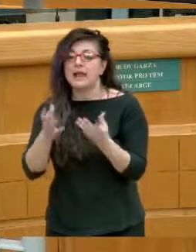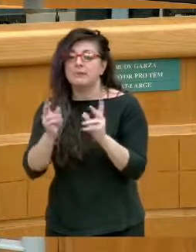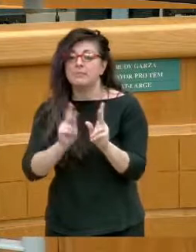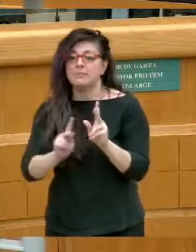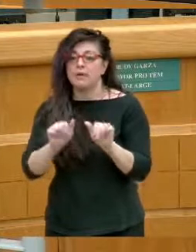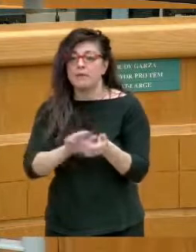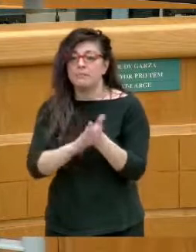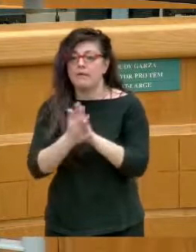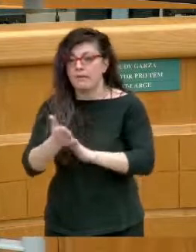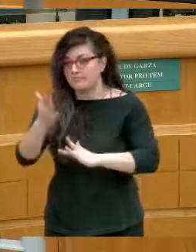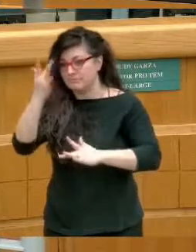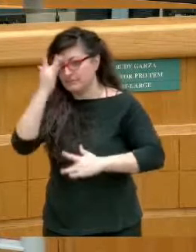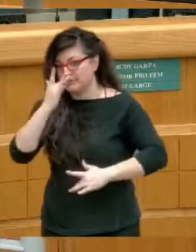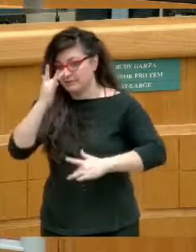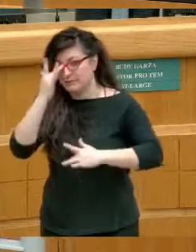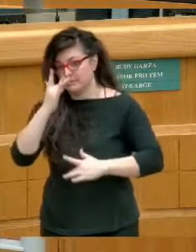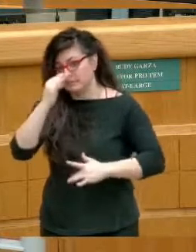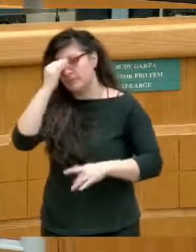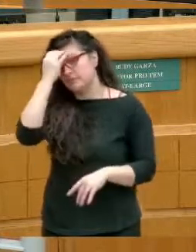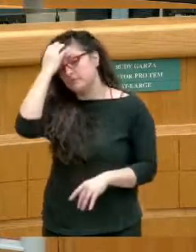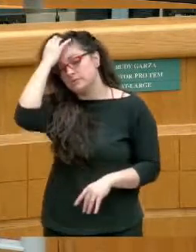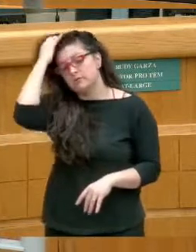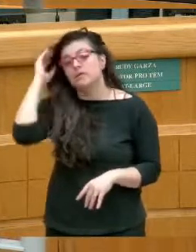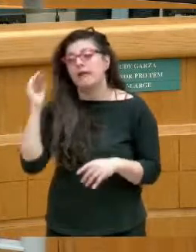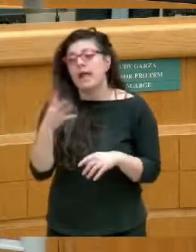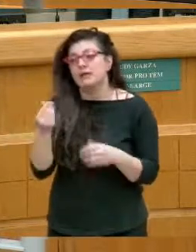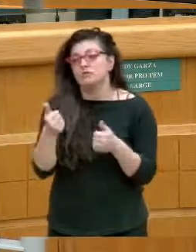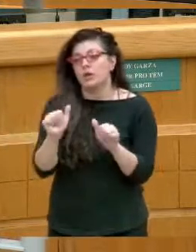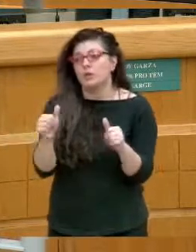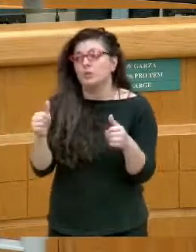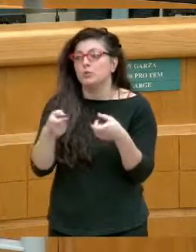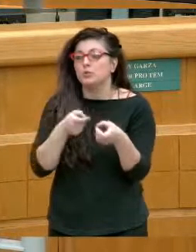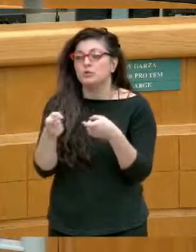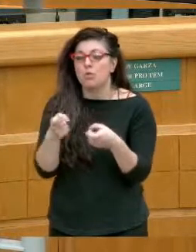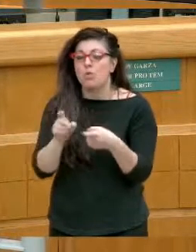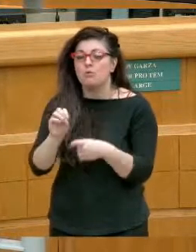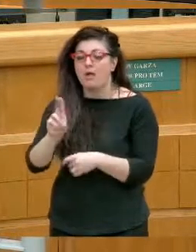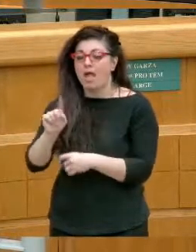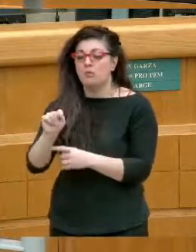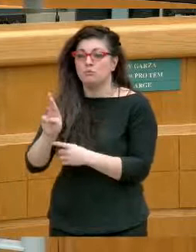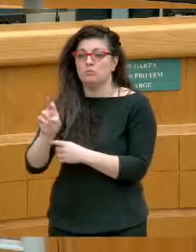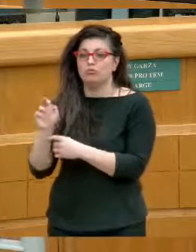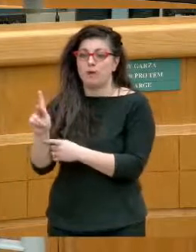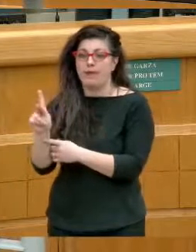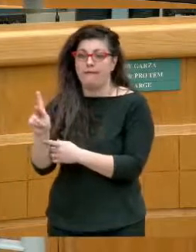generally raising the probability that there might be another outbreak downstream.